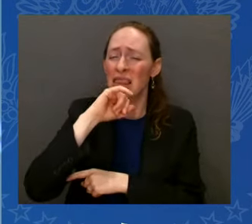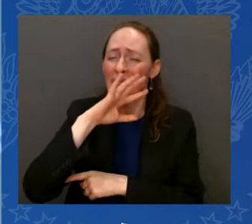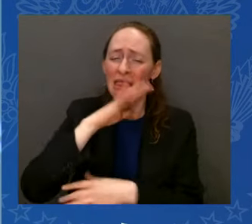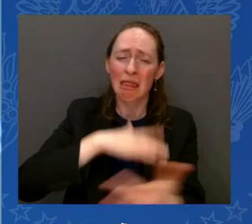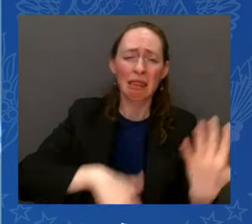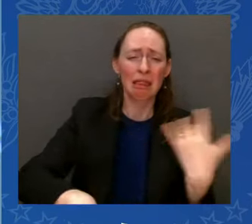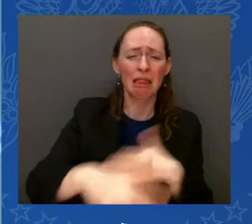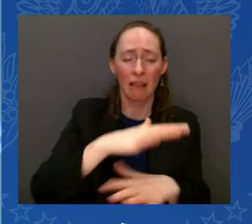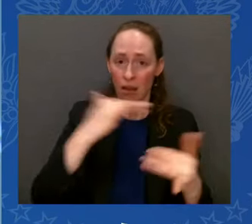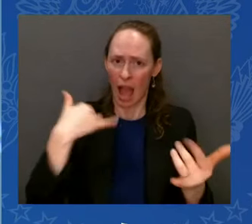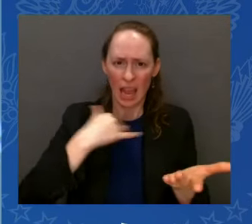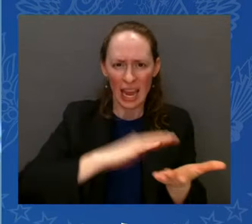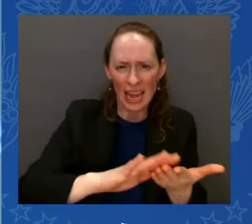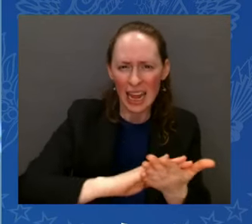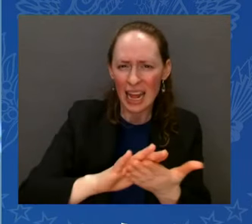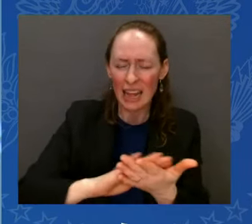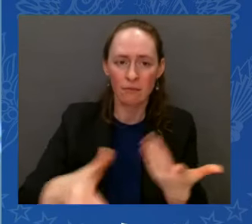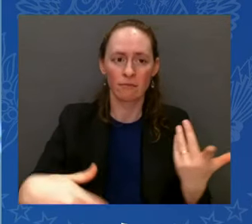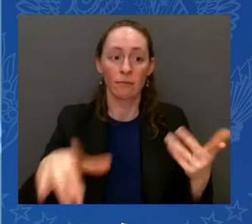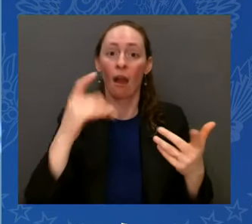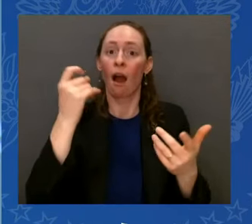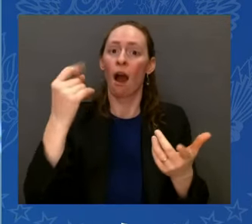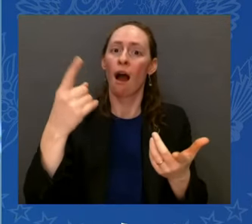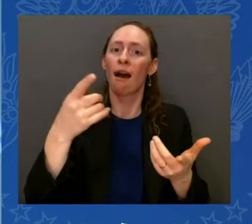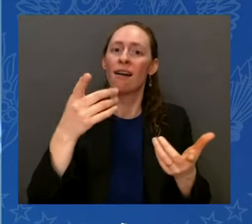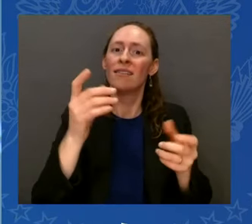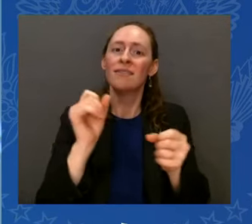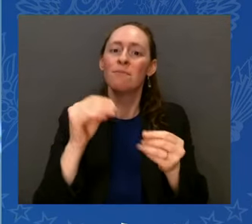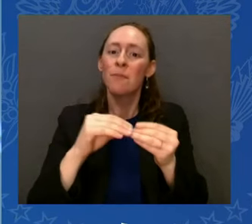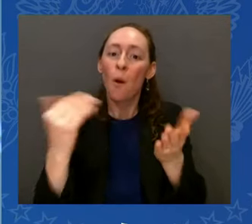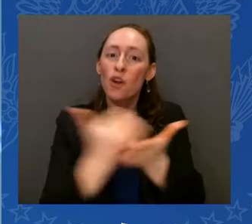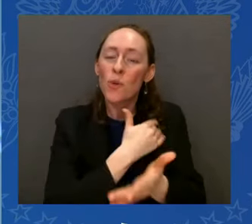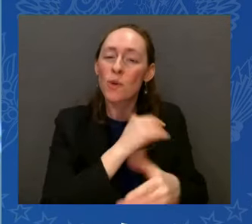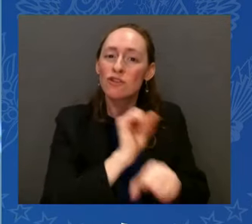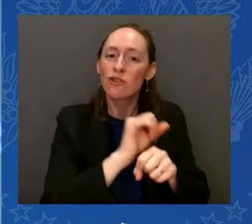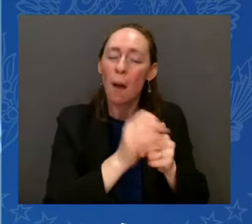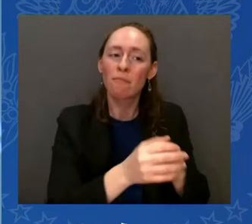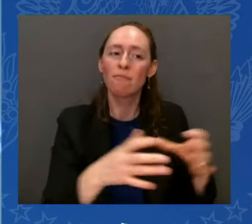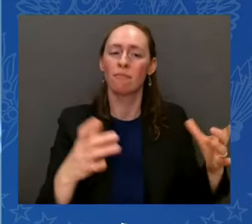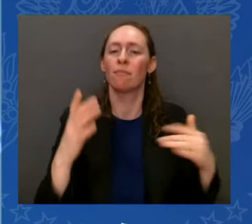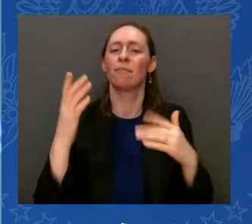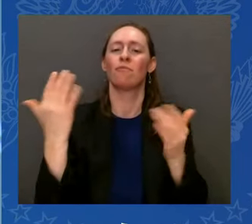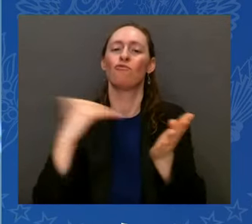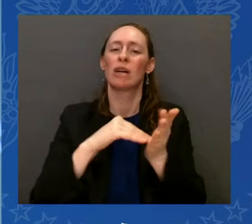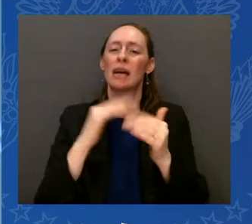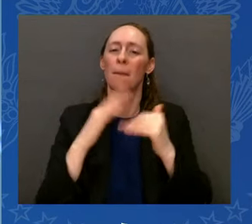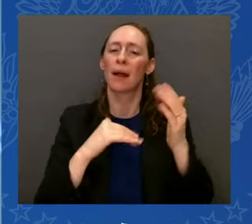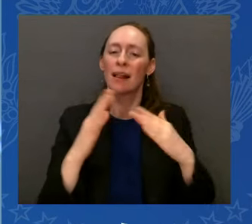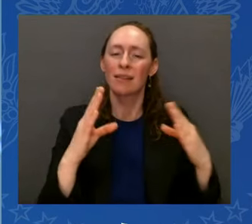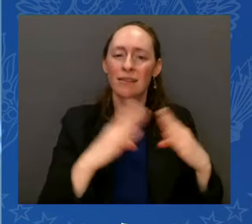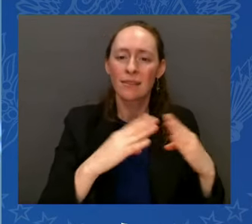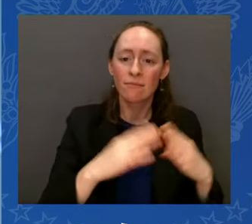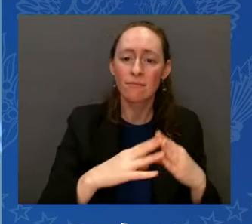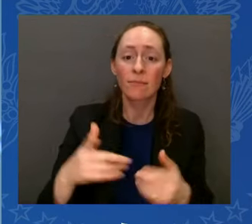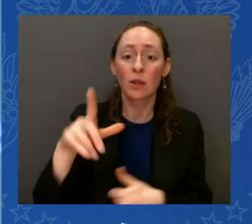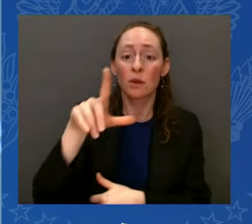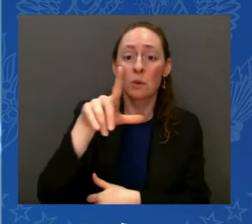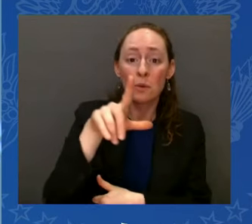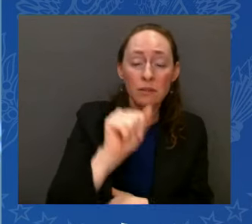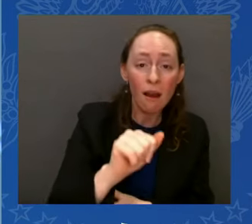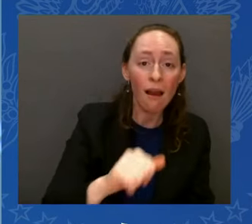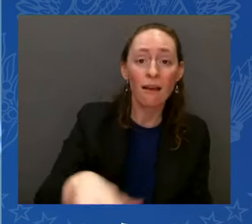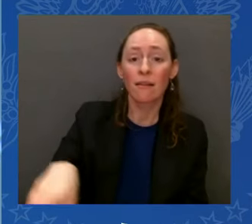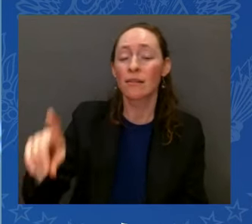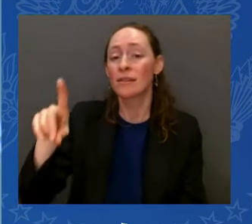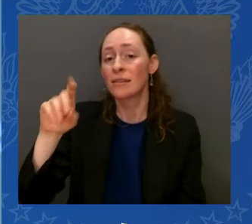delegation can tell you, Route 9 in Delaware. They're going to be the first ones to benefit. We passed the CHIPS and Science